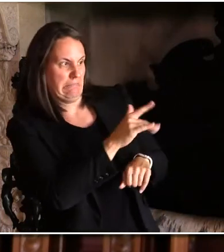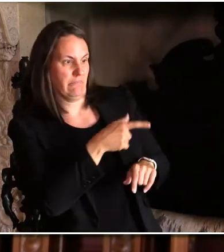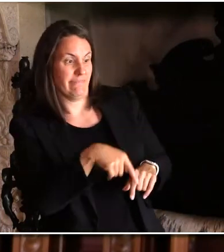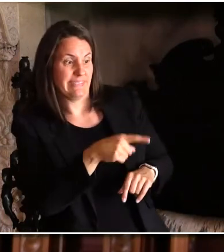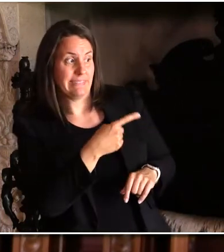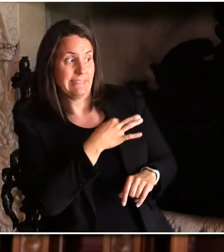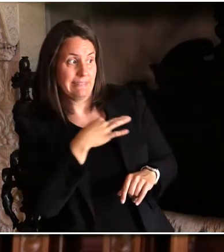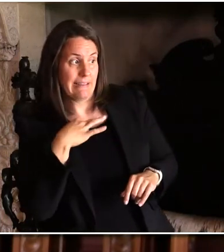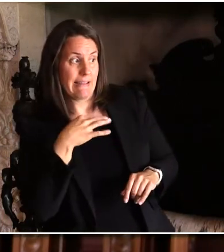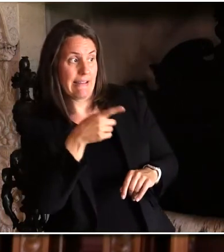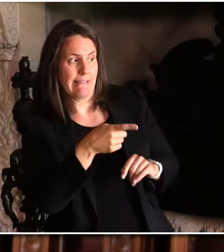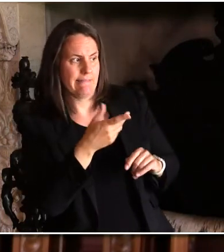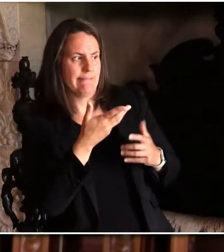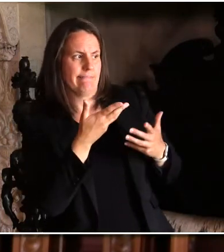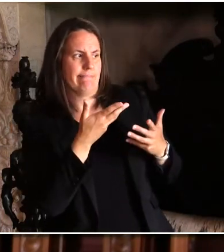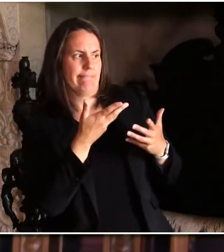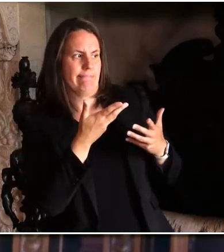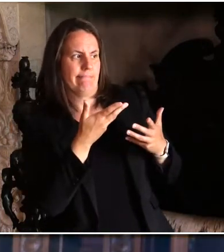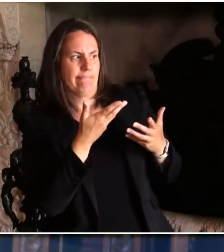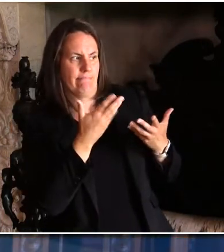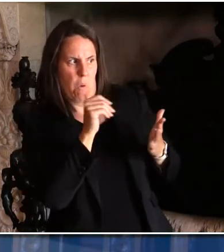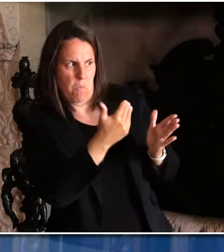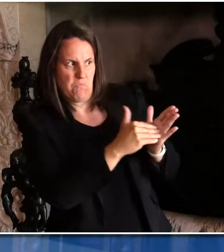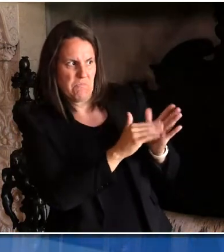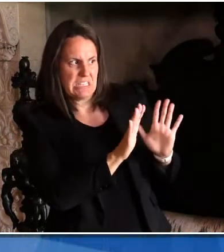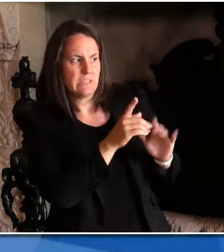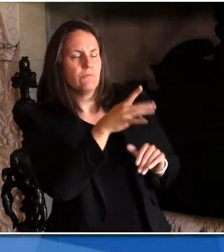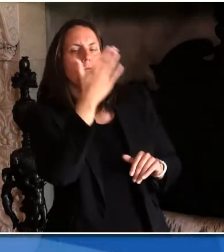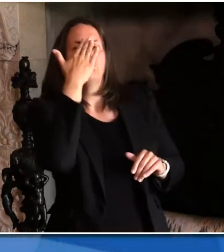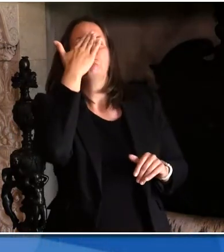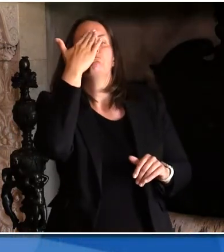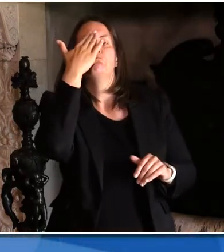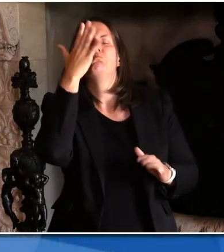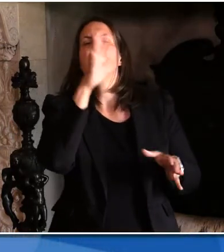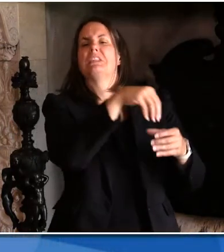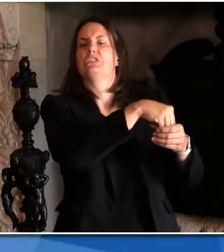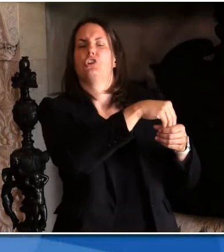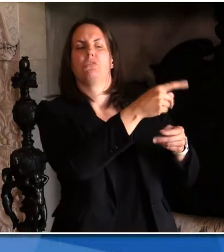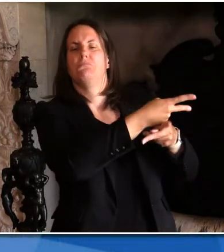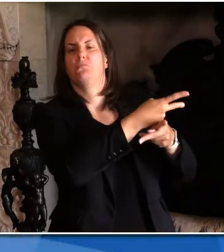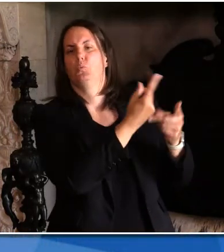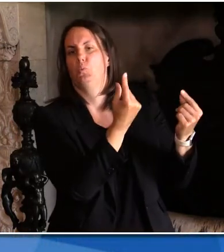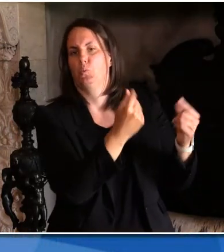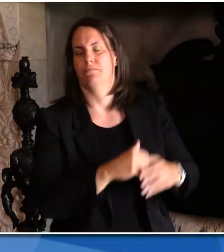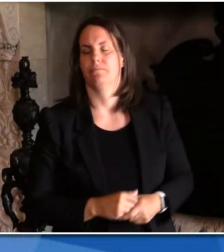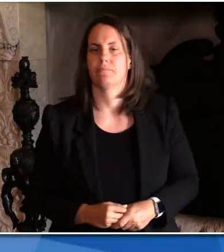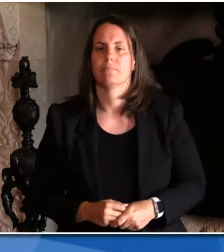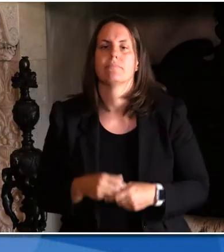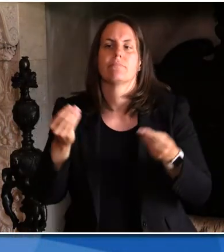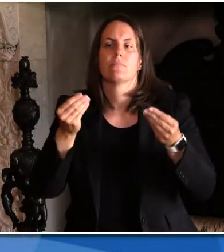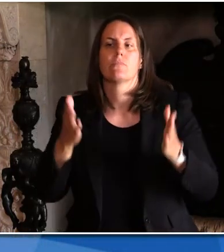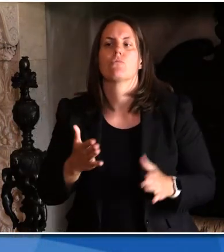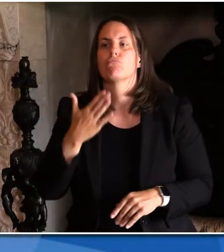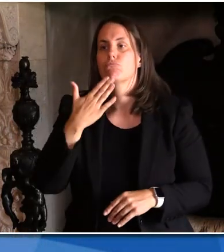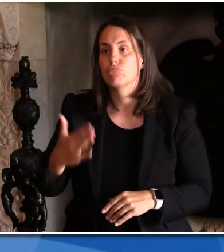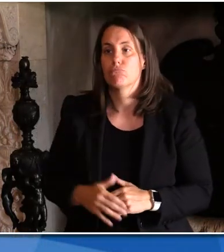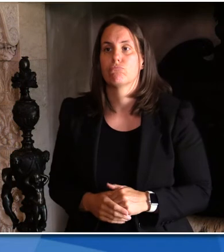we're going to be handling that internally. Thank you, Stephanie. Now to Danny Maxwell from WKOW-TV in Madison.